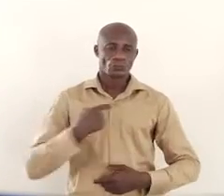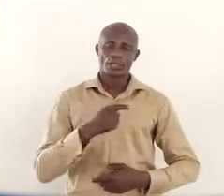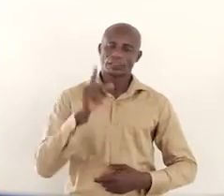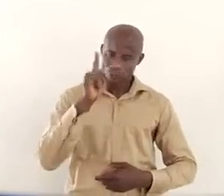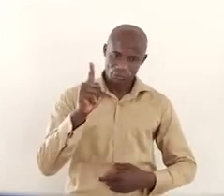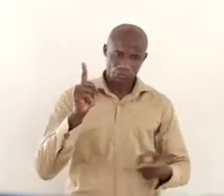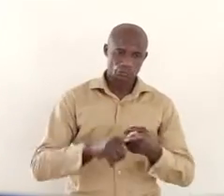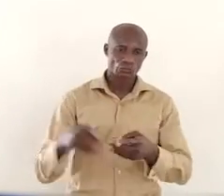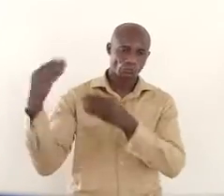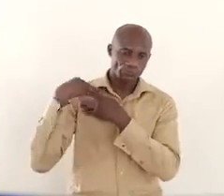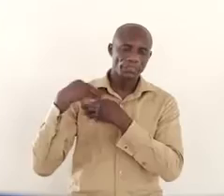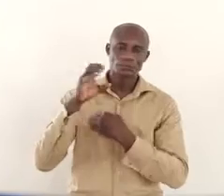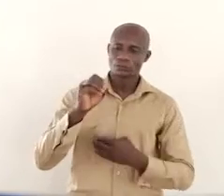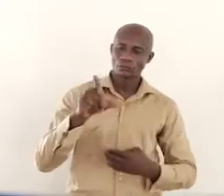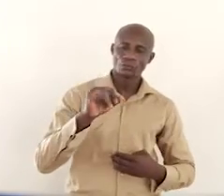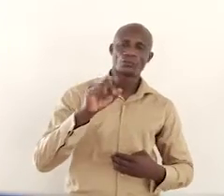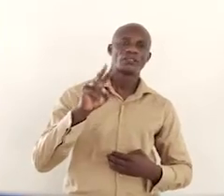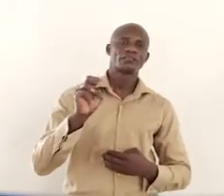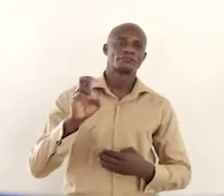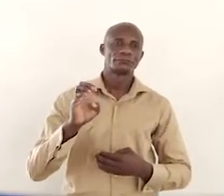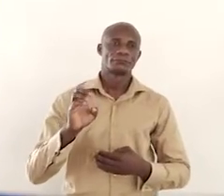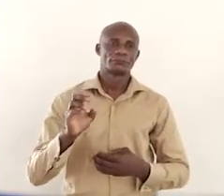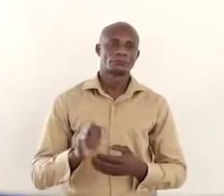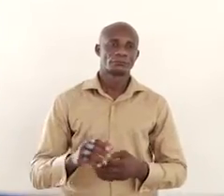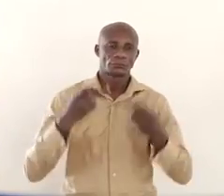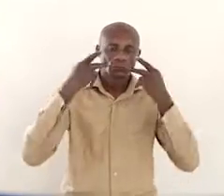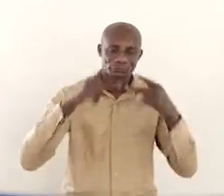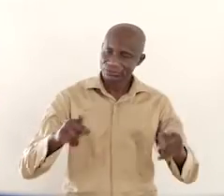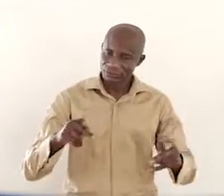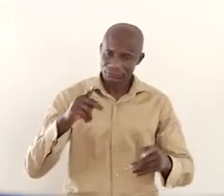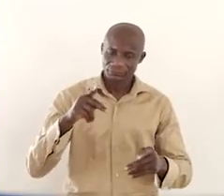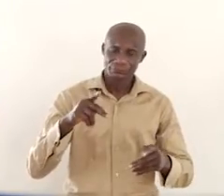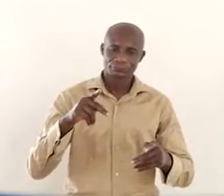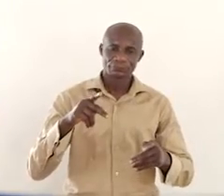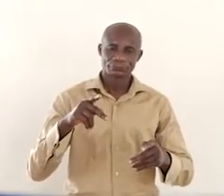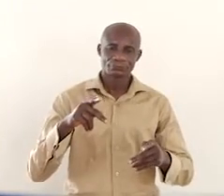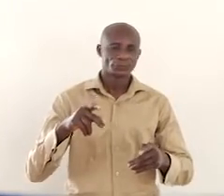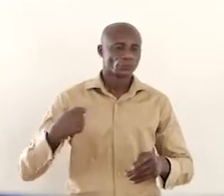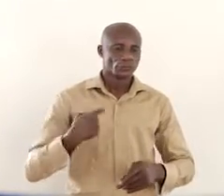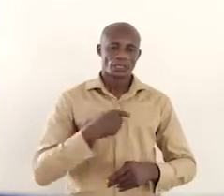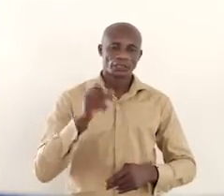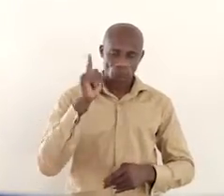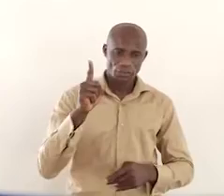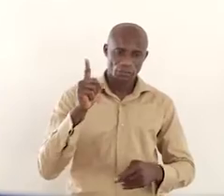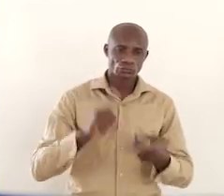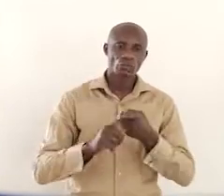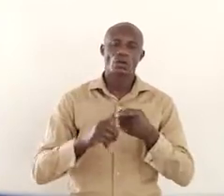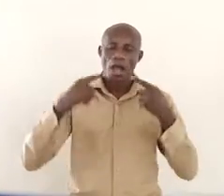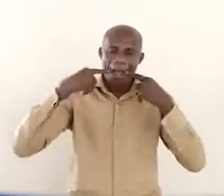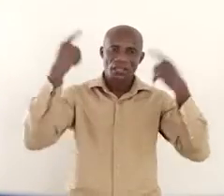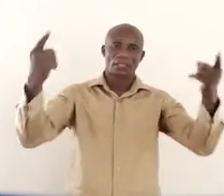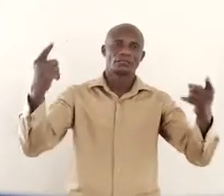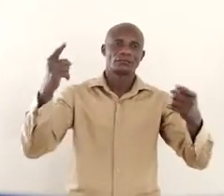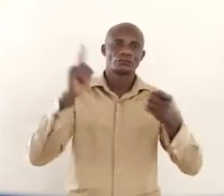the ones to bear the olive branch. What does olive branch represent? Peace. We are the one to bear the olive branch